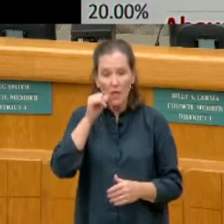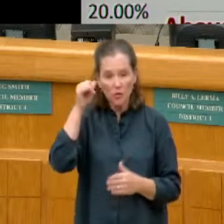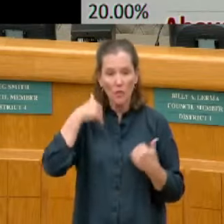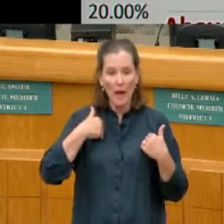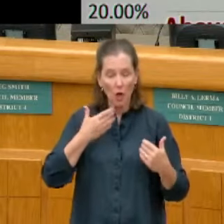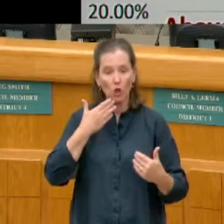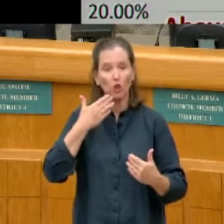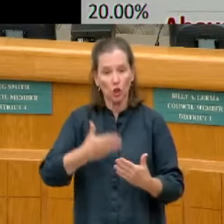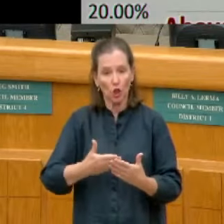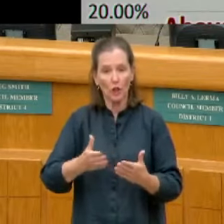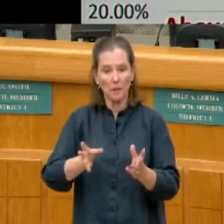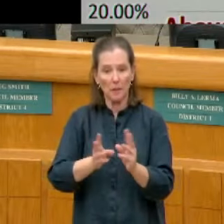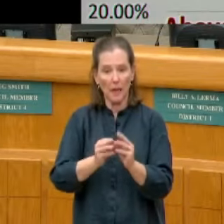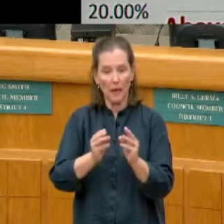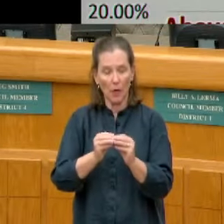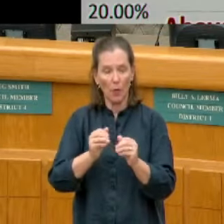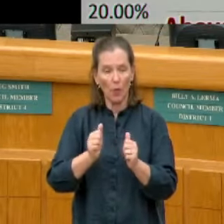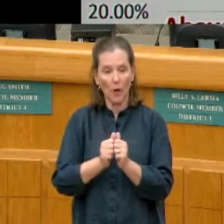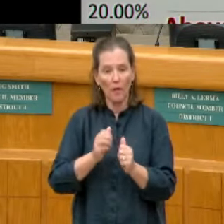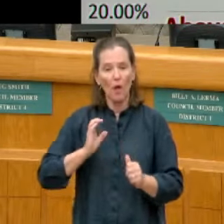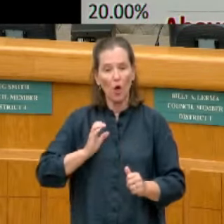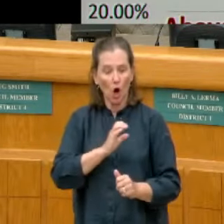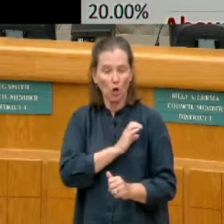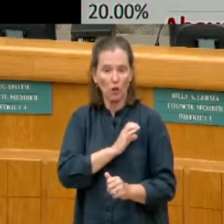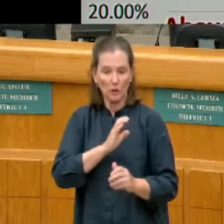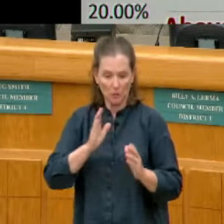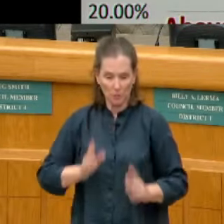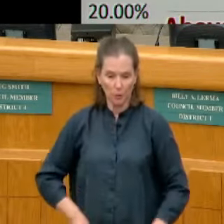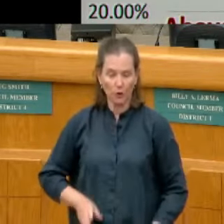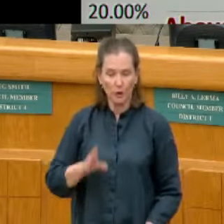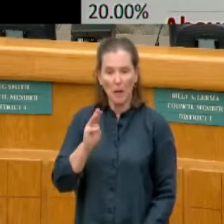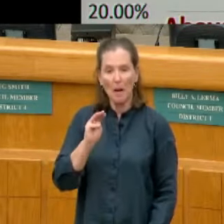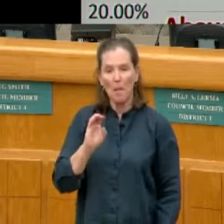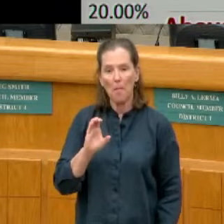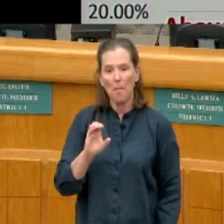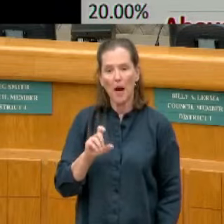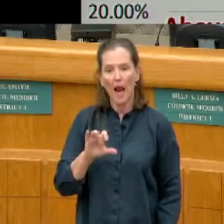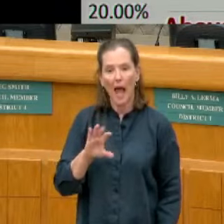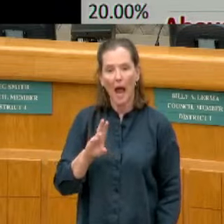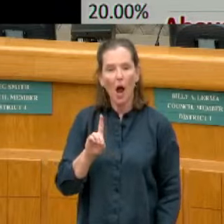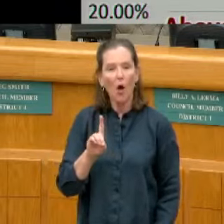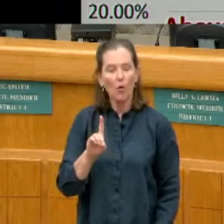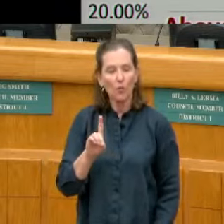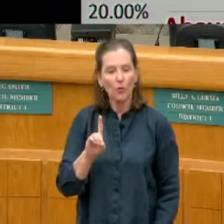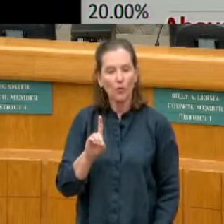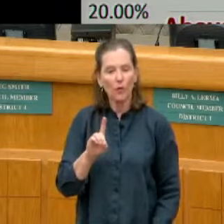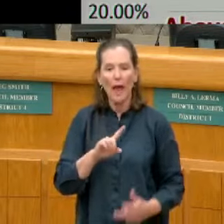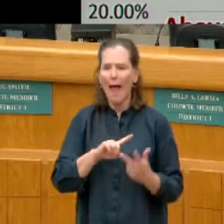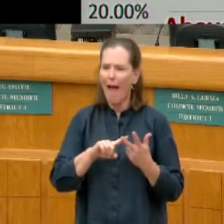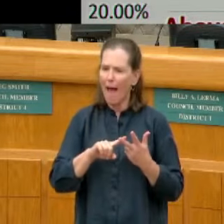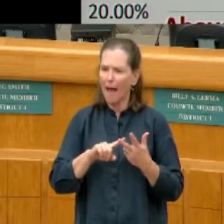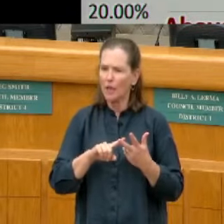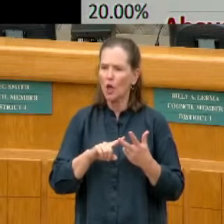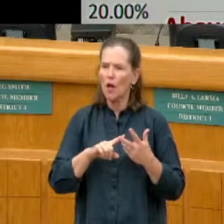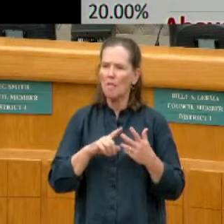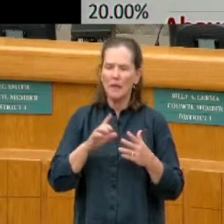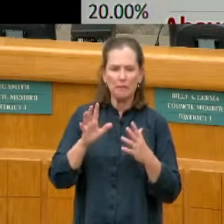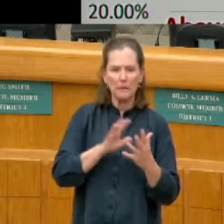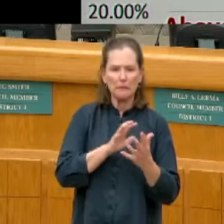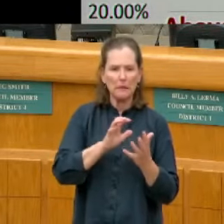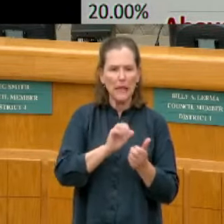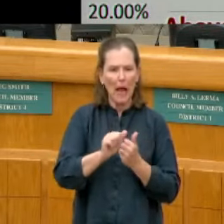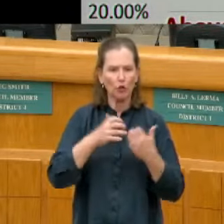facilitate our 3 CEOs of the hospitals, and members of our disaster recovery management specialists who